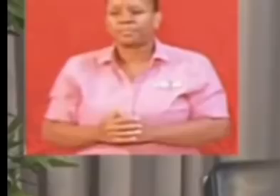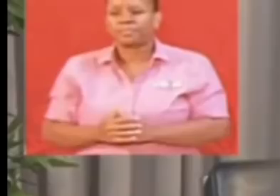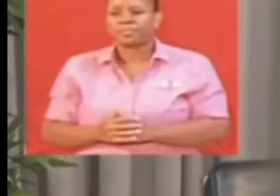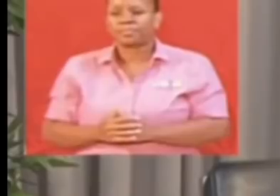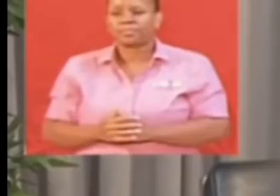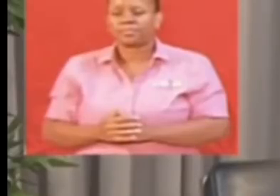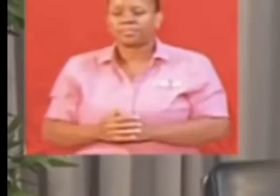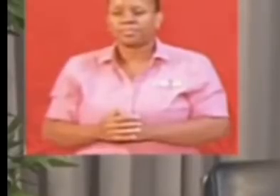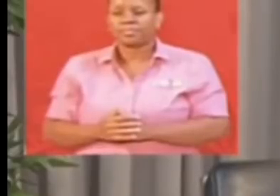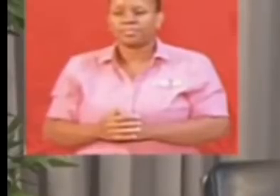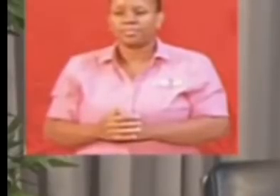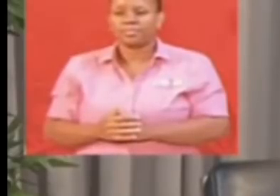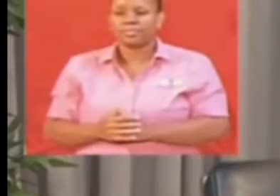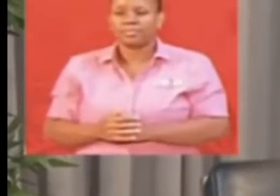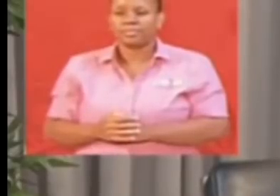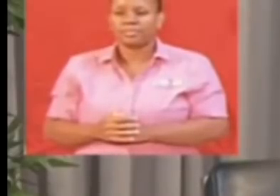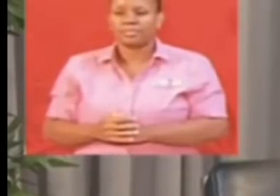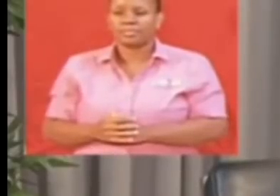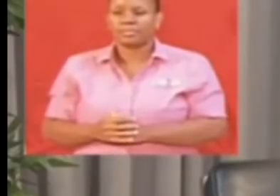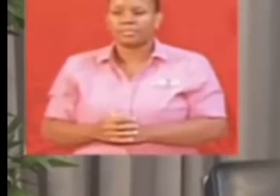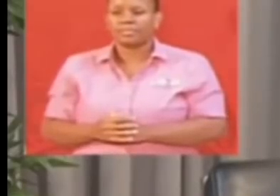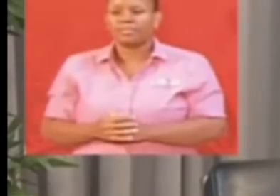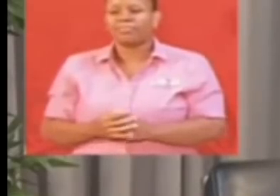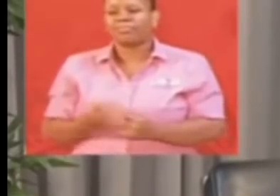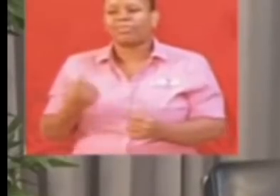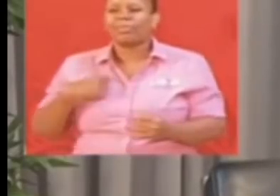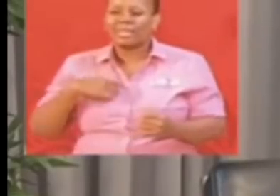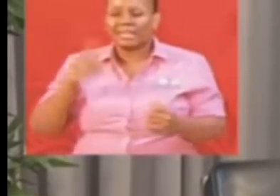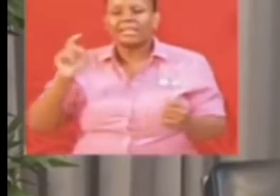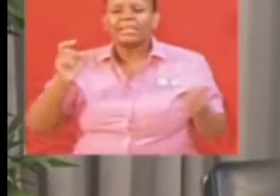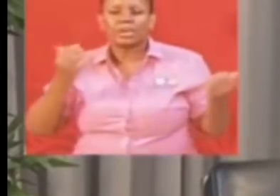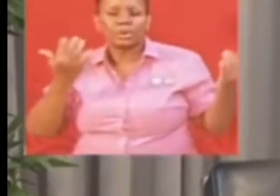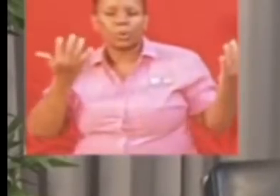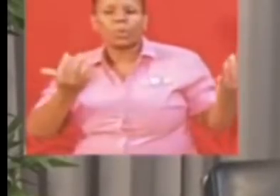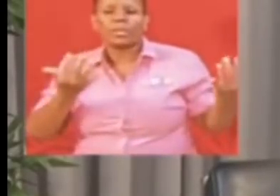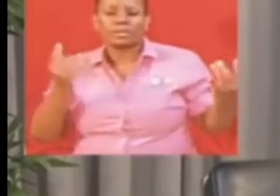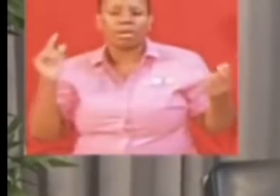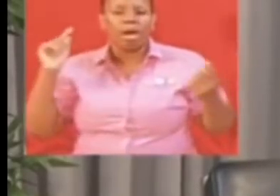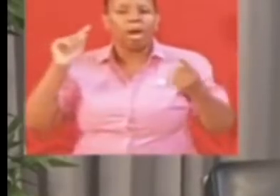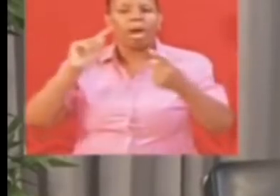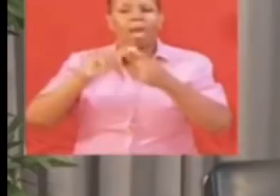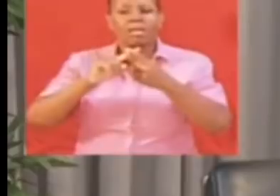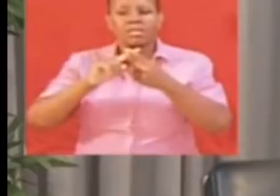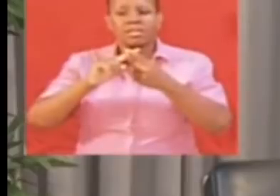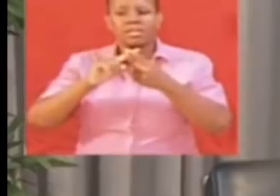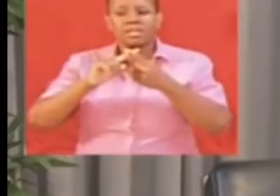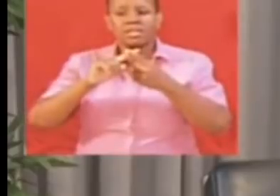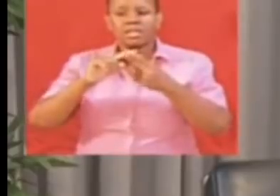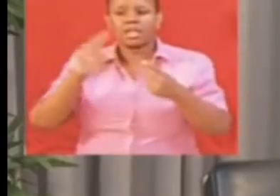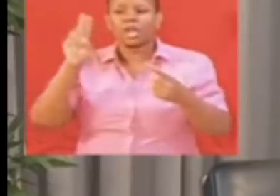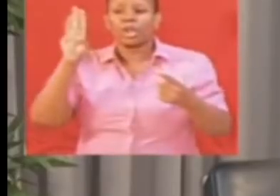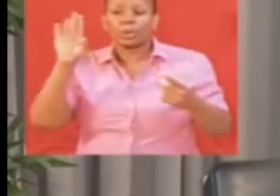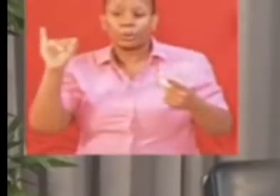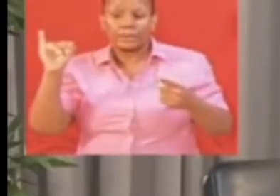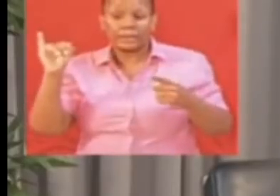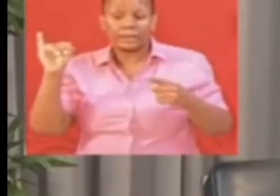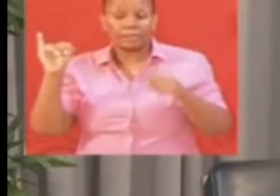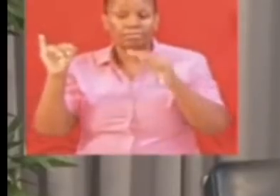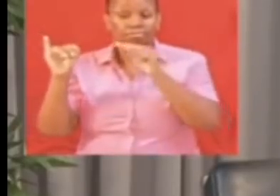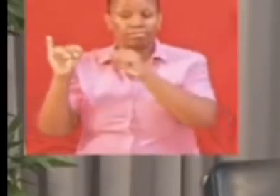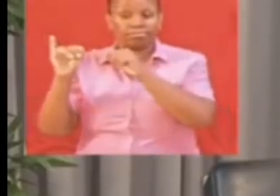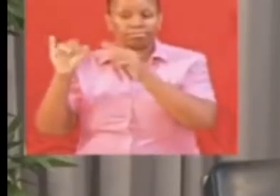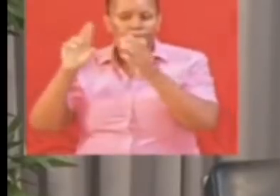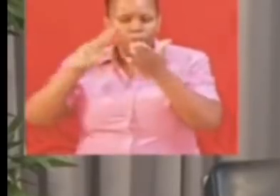strain. However, I think we have to wait until UE has conducted their study before we can have a definitive statement as to whether there's a